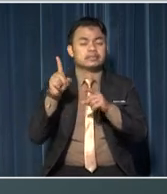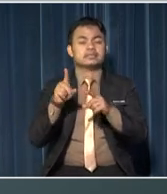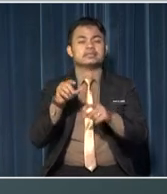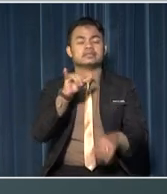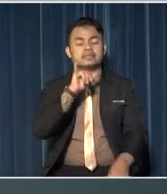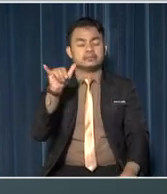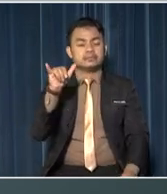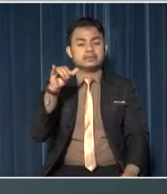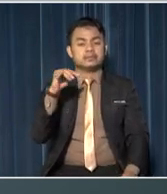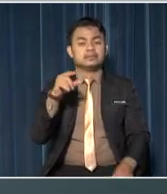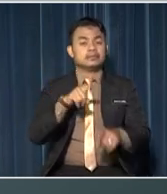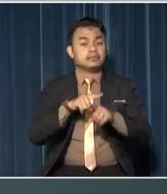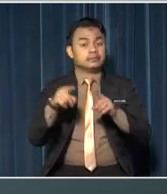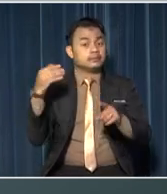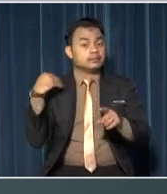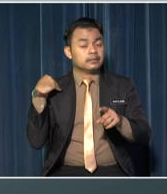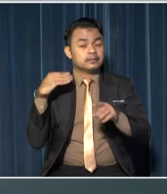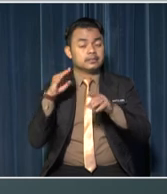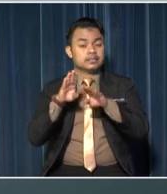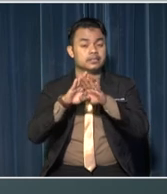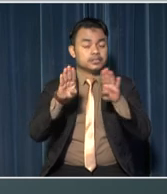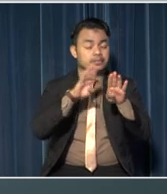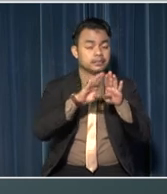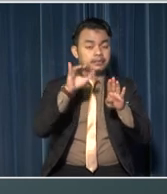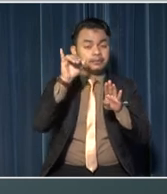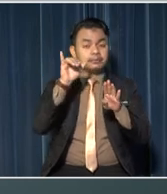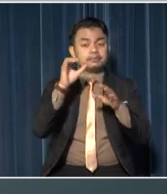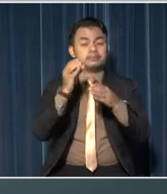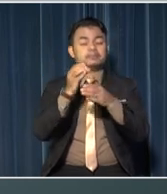they have different shapes.